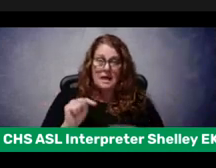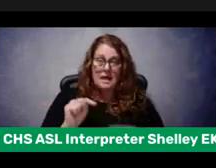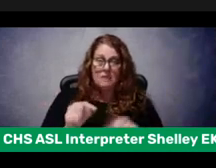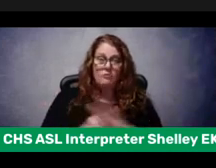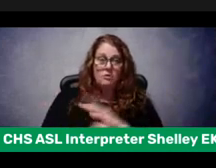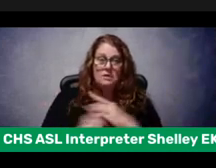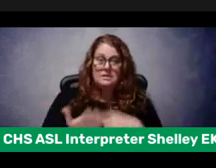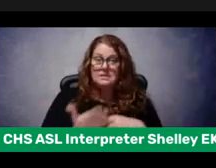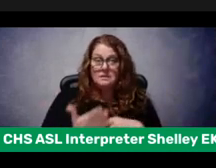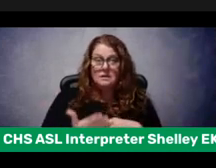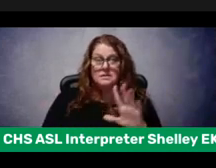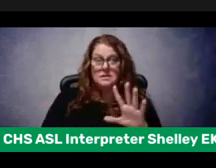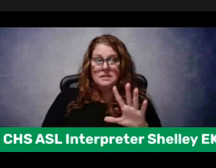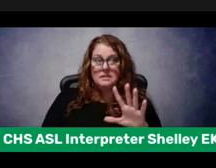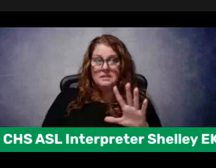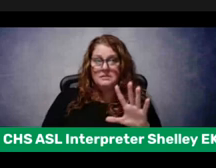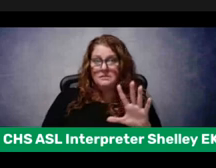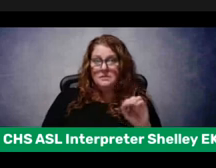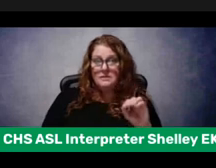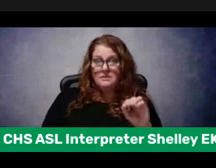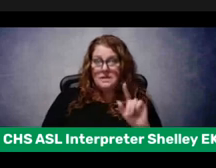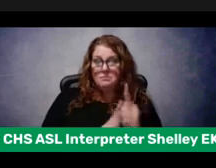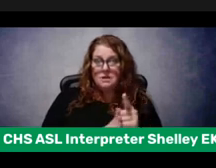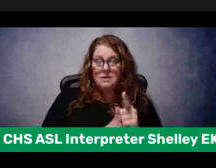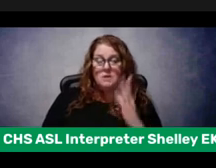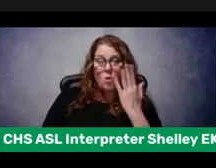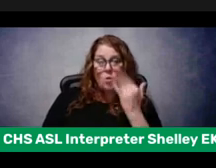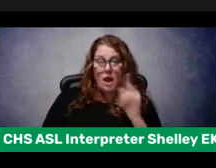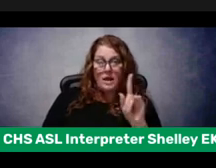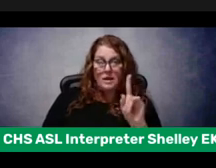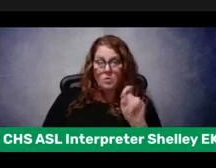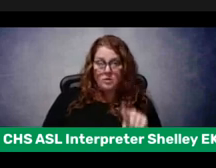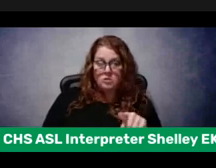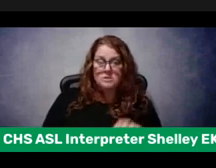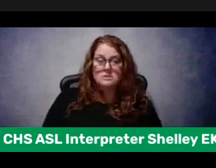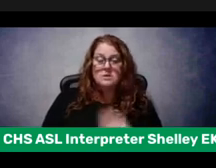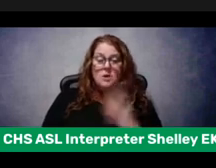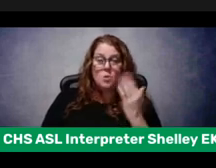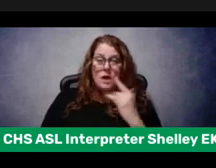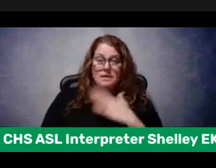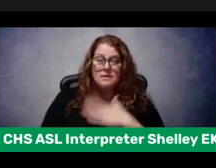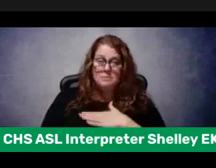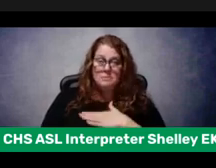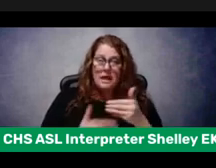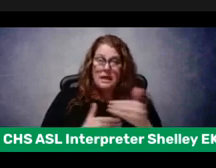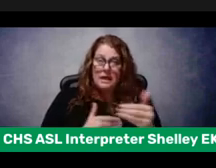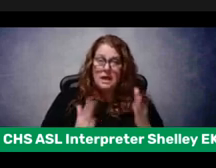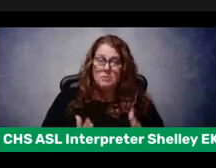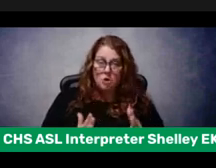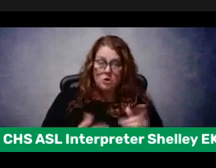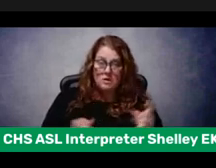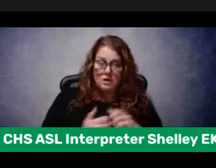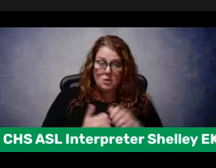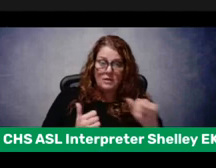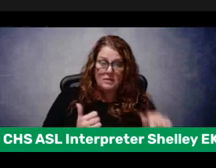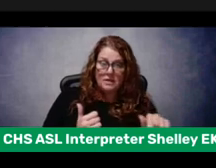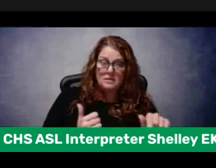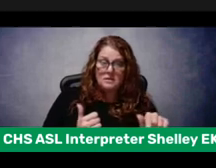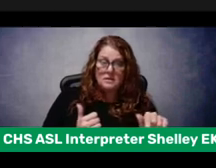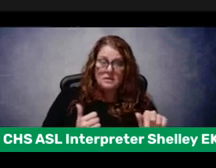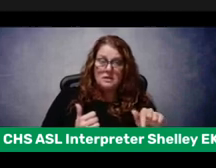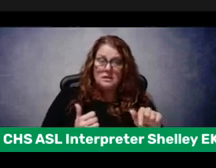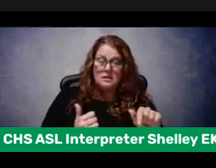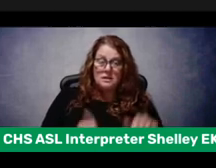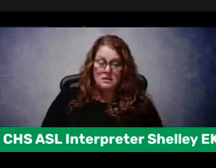in 50 minutes are why questions. Why is my neighbor dealing with this issue? Is it because